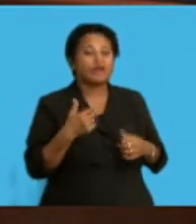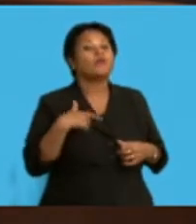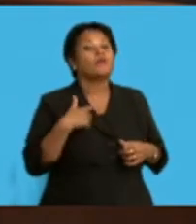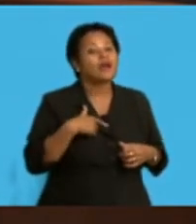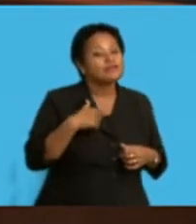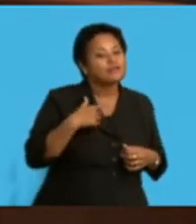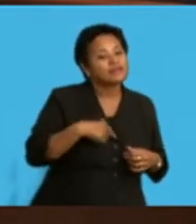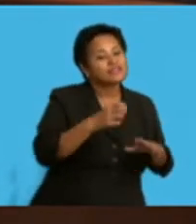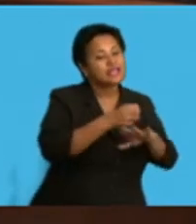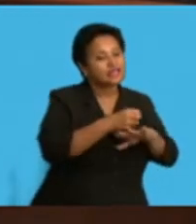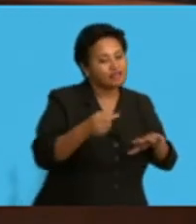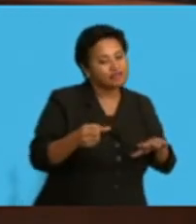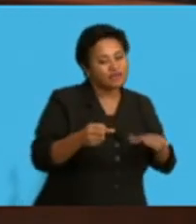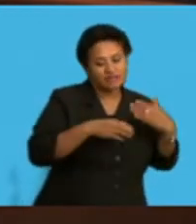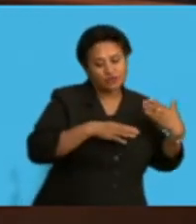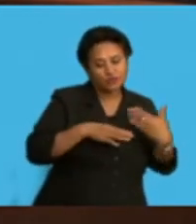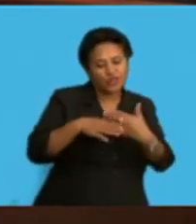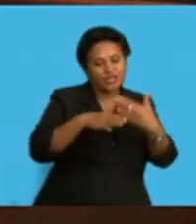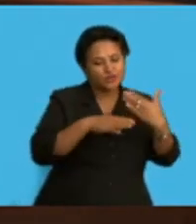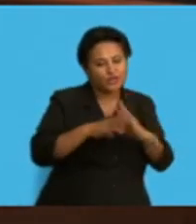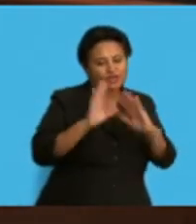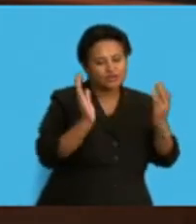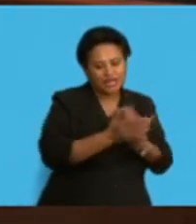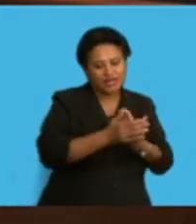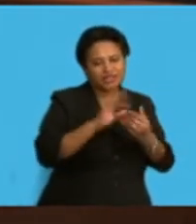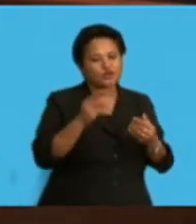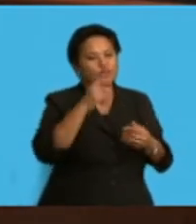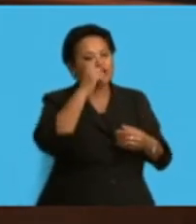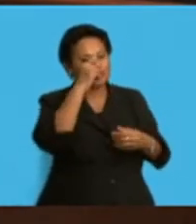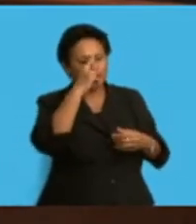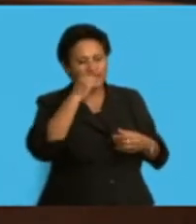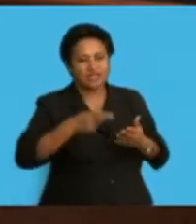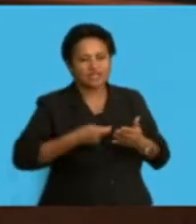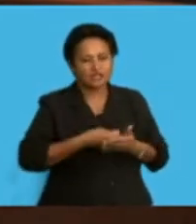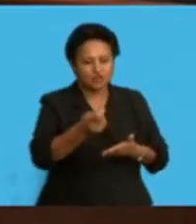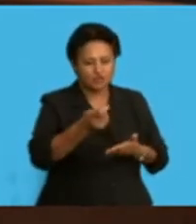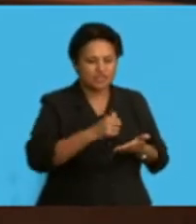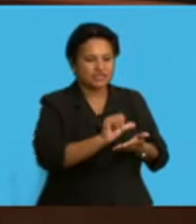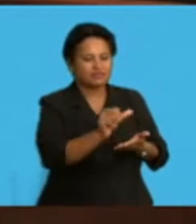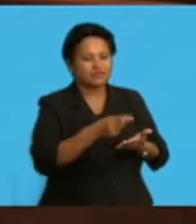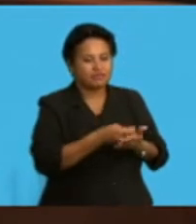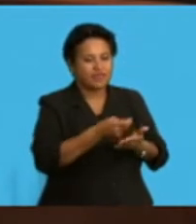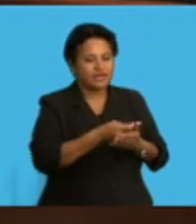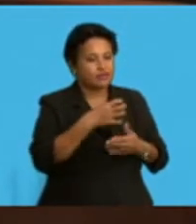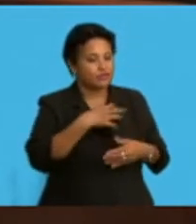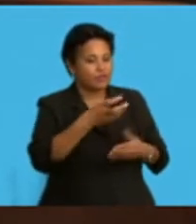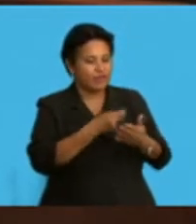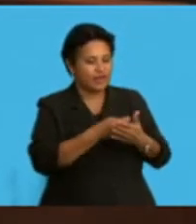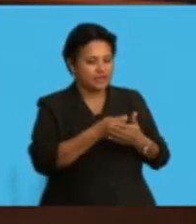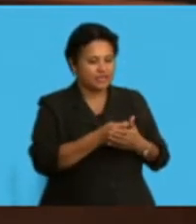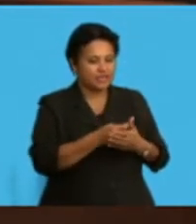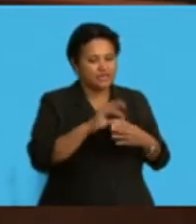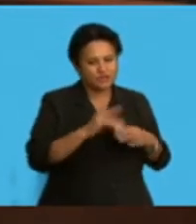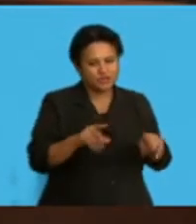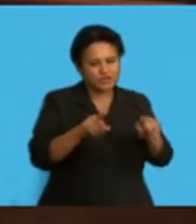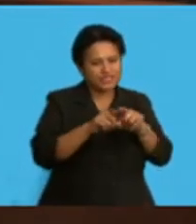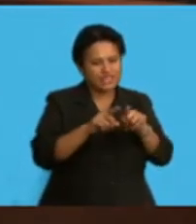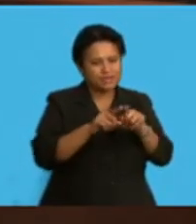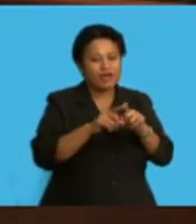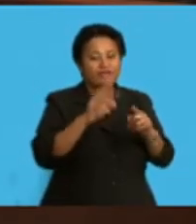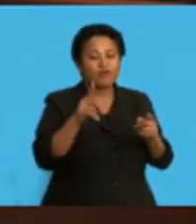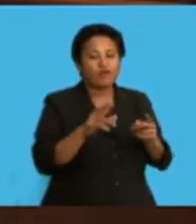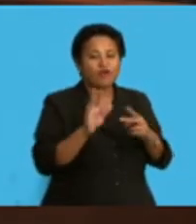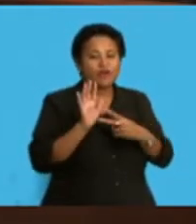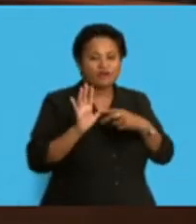work together to give people more disposable income. Still, Madam Speaker, we hear the simplistic cry to single out products for VAT